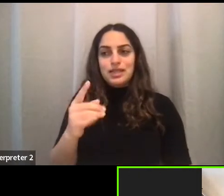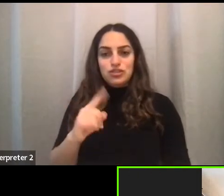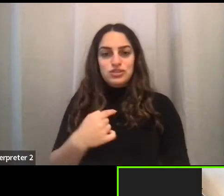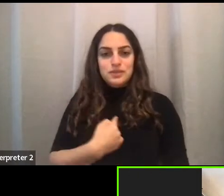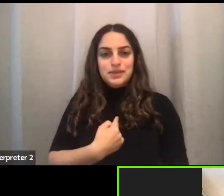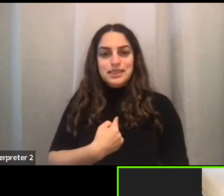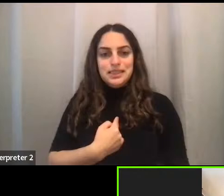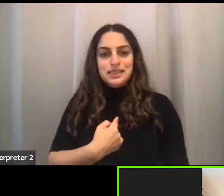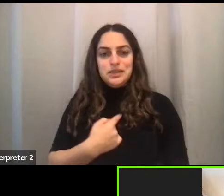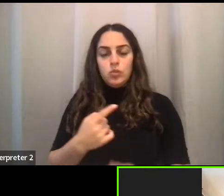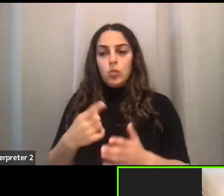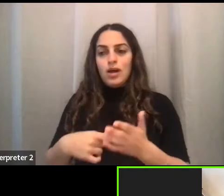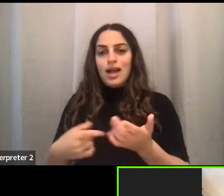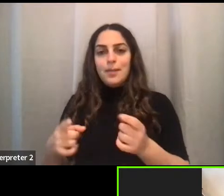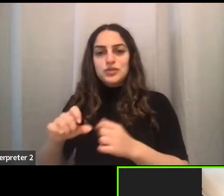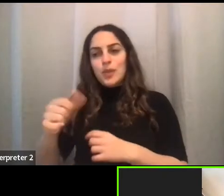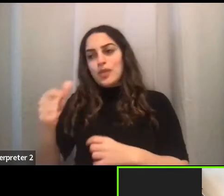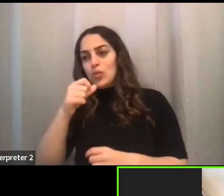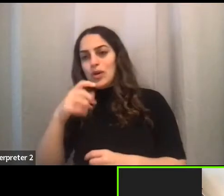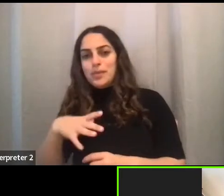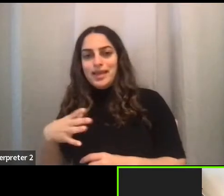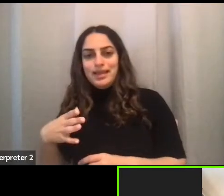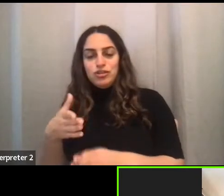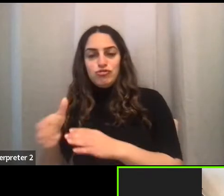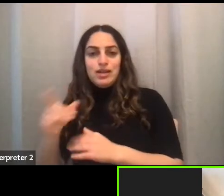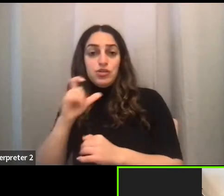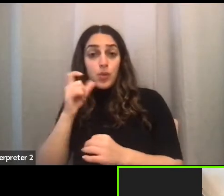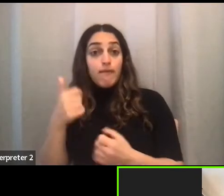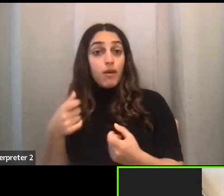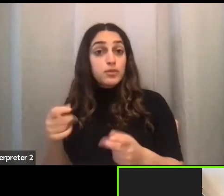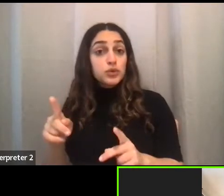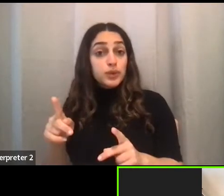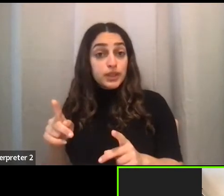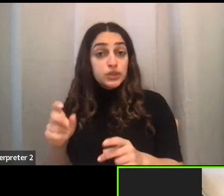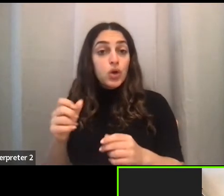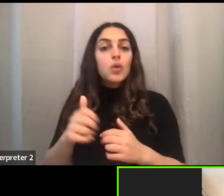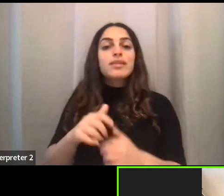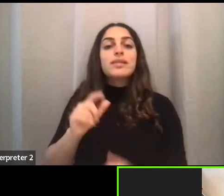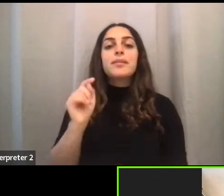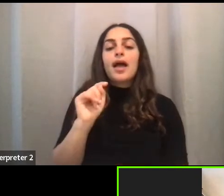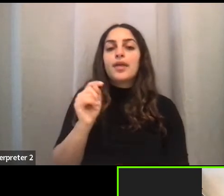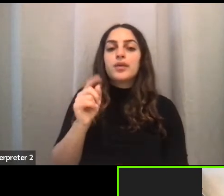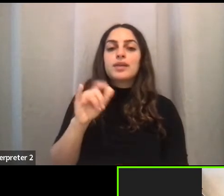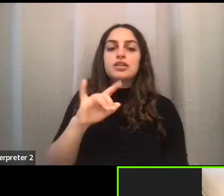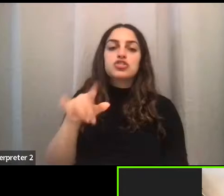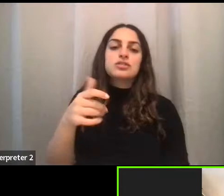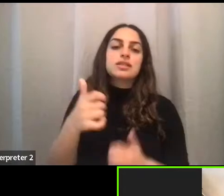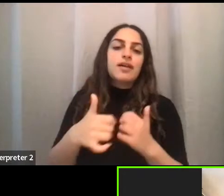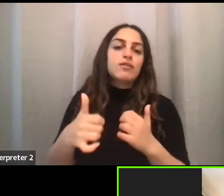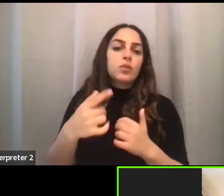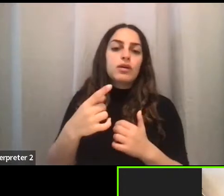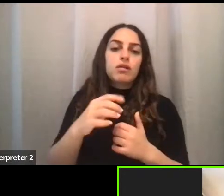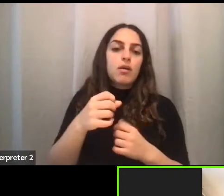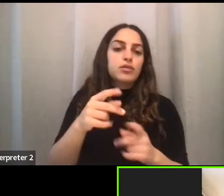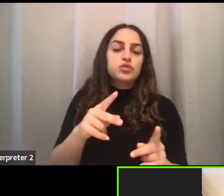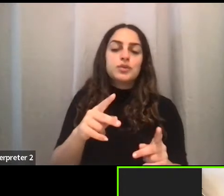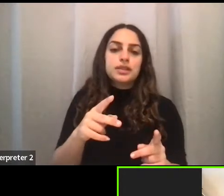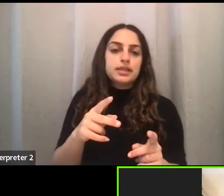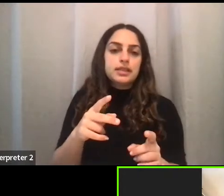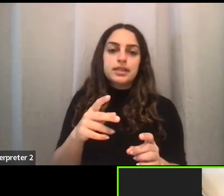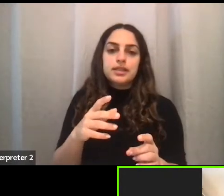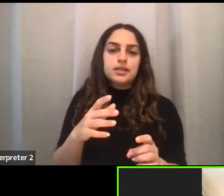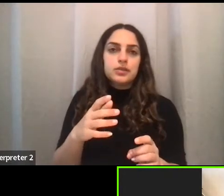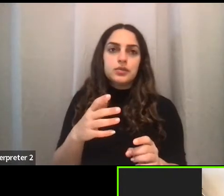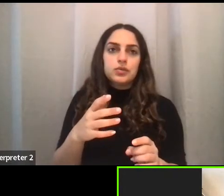all the other women in the trade they don't get the opportunity so with the bathrooms it's just giving everybody an opportunity to be